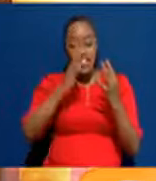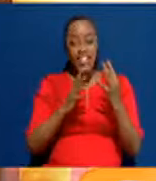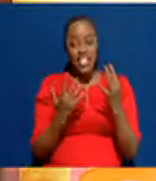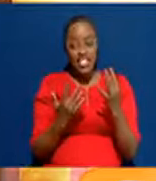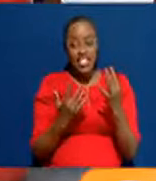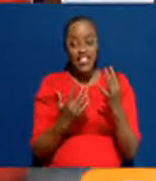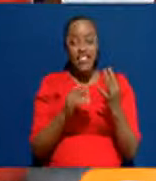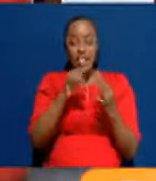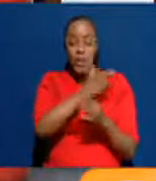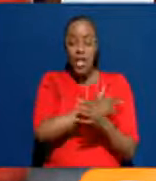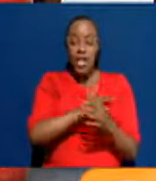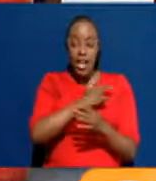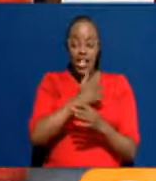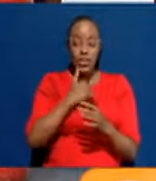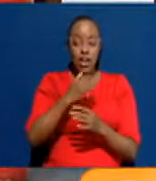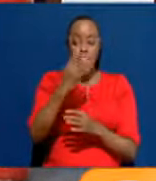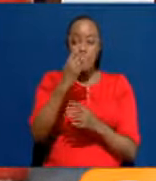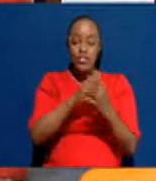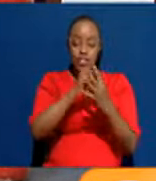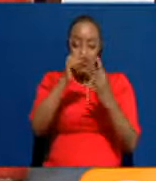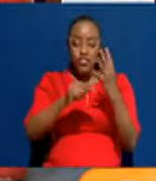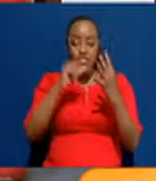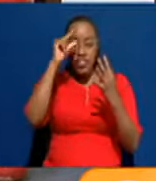You're fortunate enough to have 4 governors.